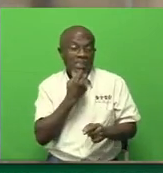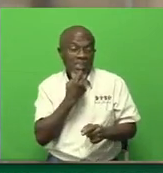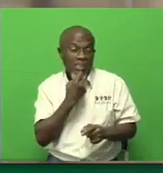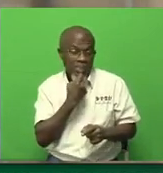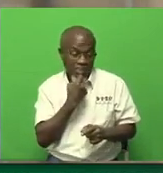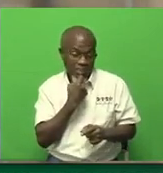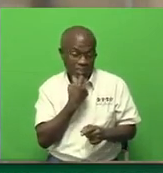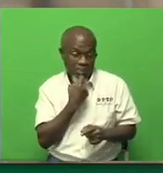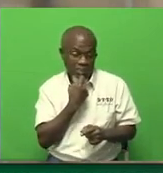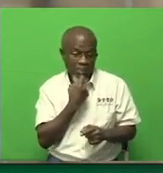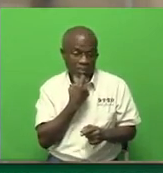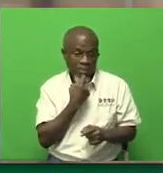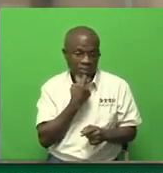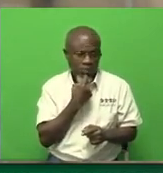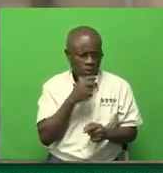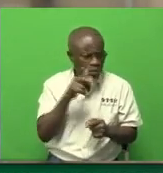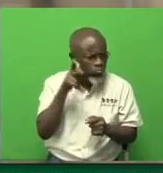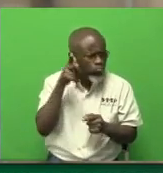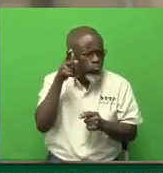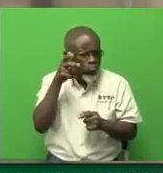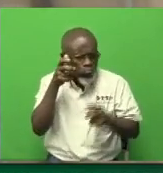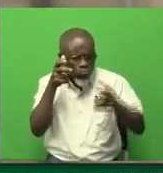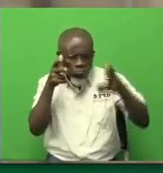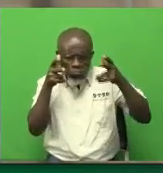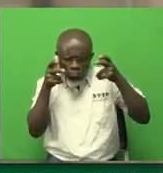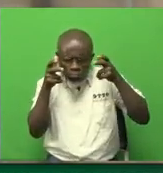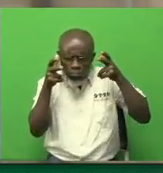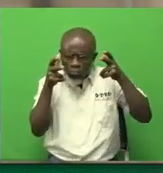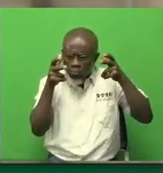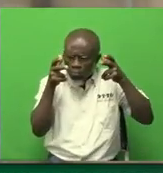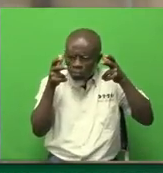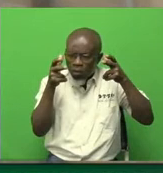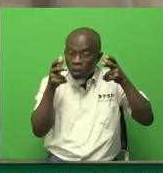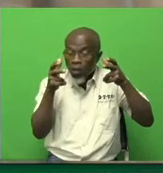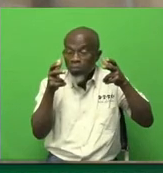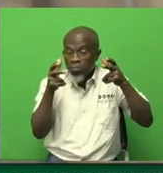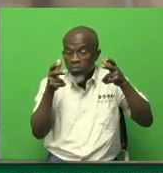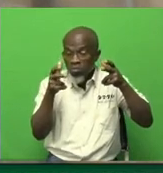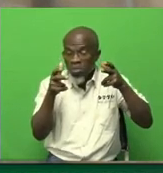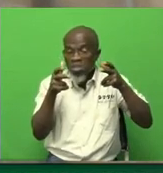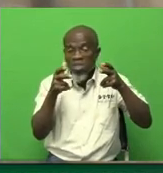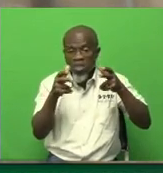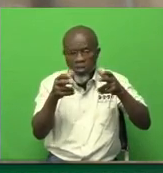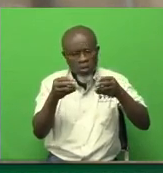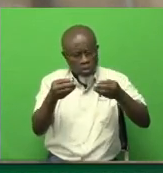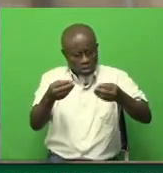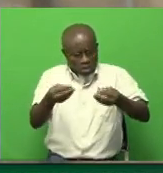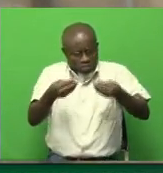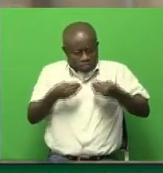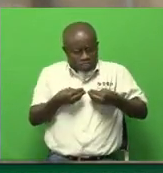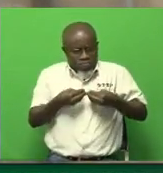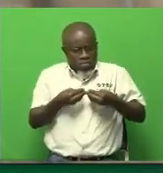that as I listen to her it gives me good encouragement